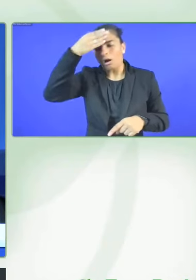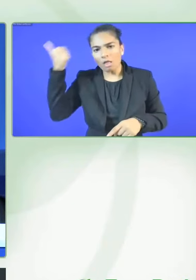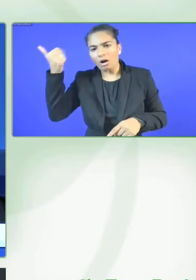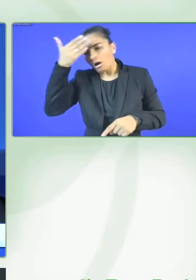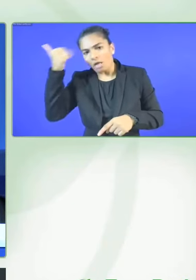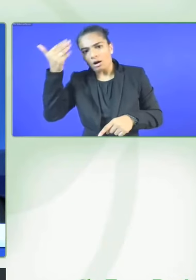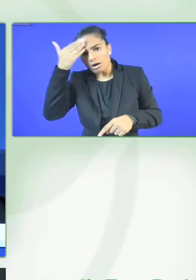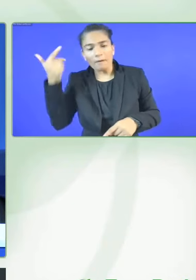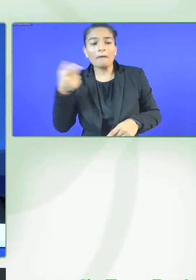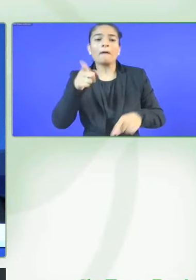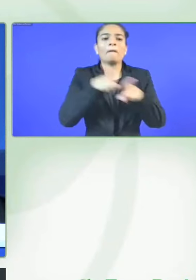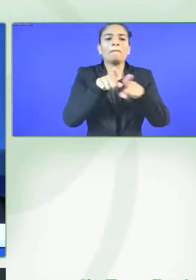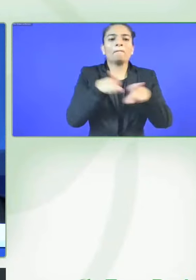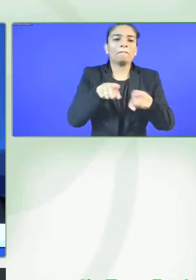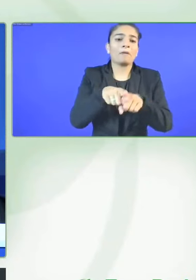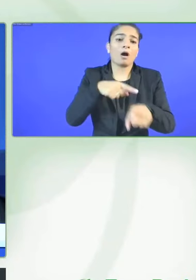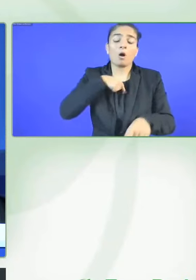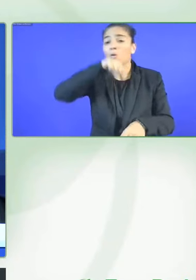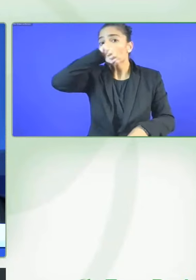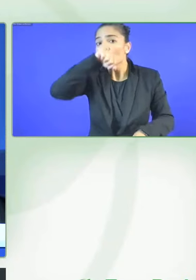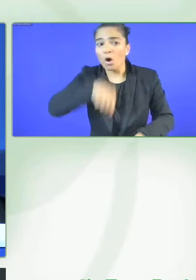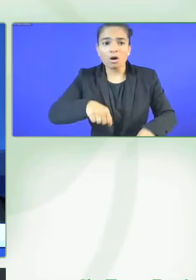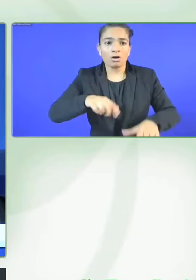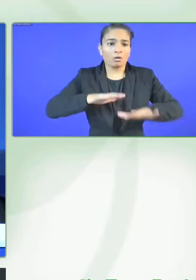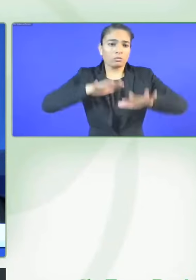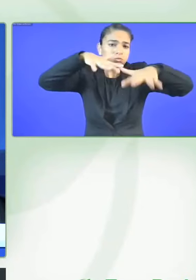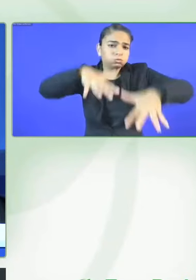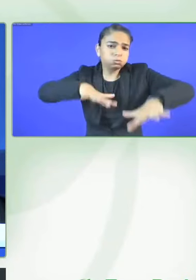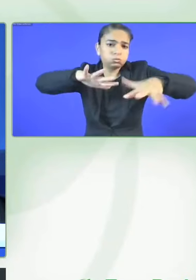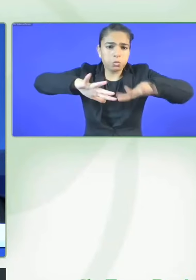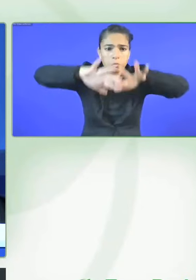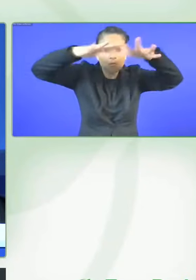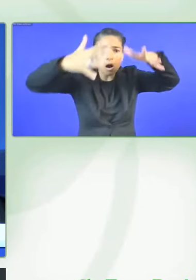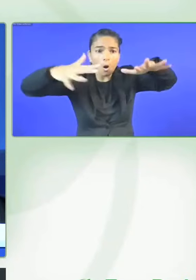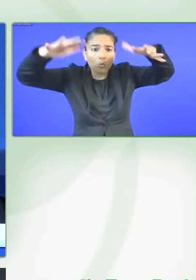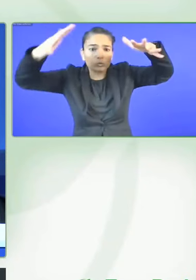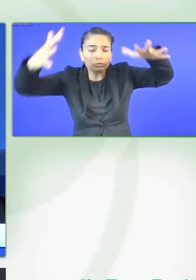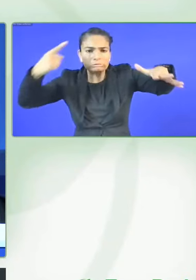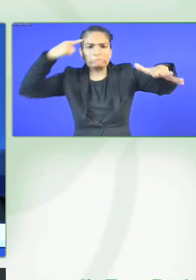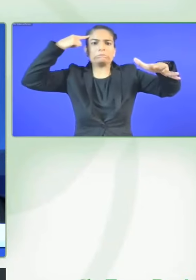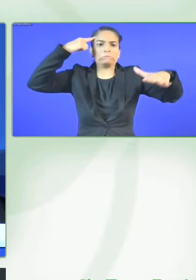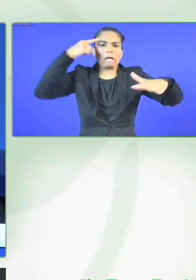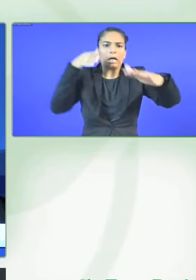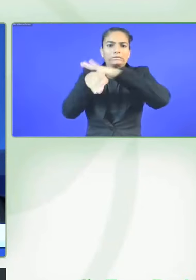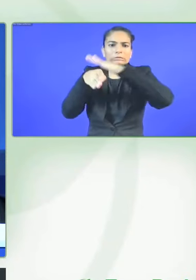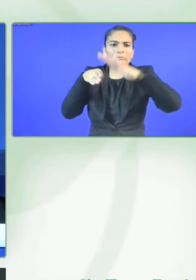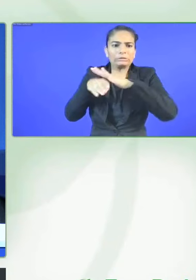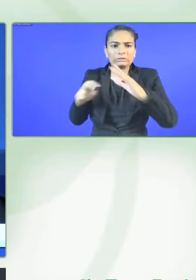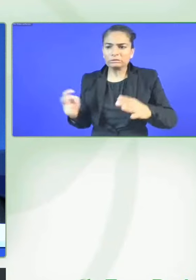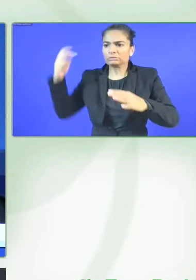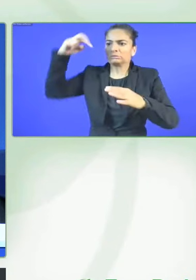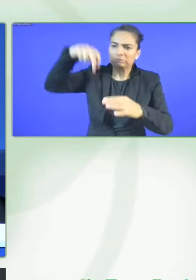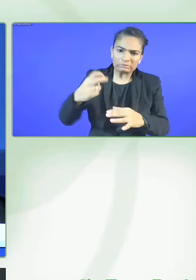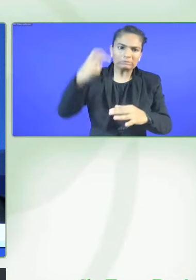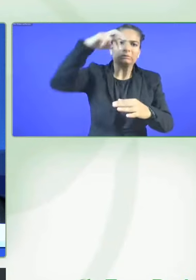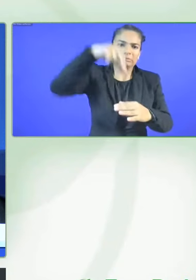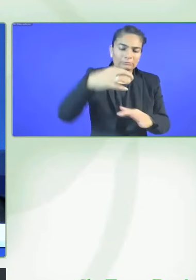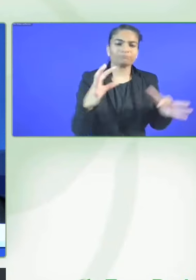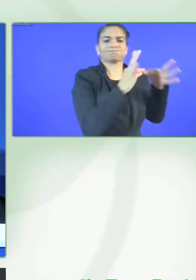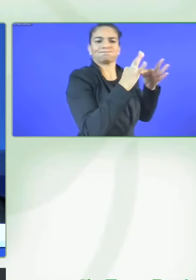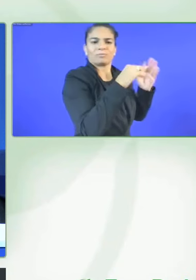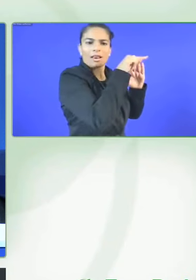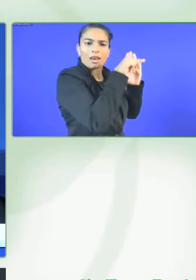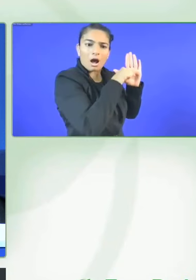relevant knowledge and skills by professional, also architects, engineers, public procurement officers, and